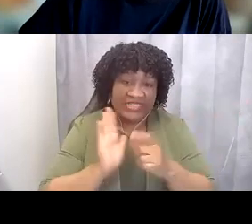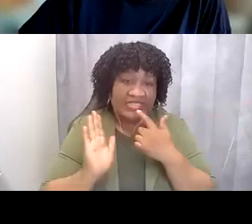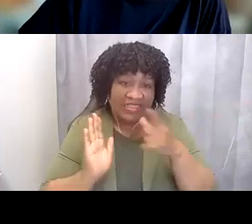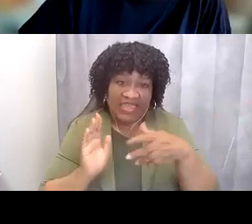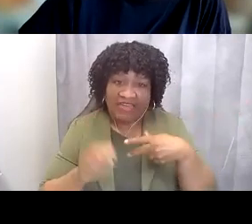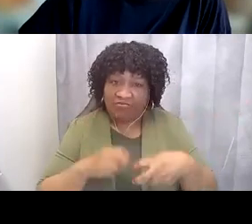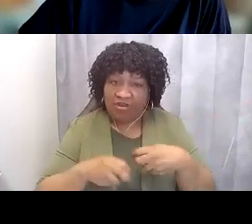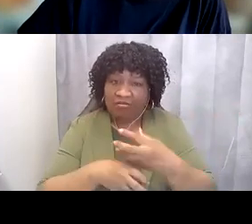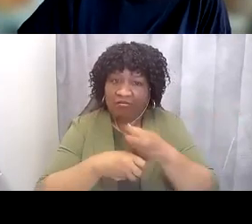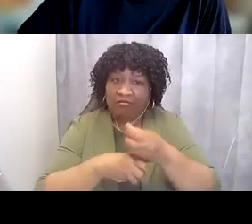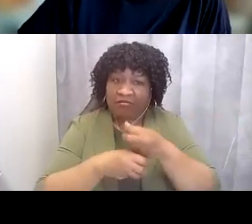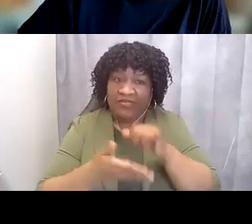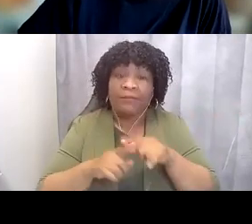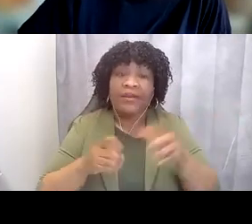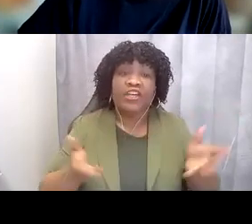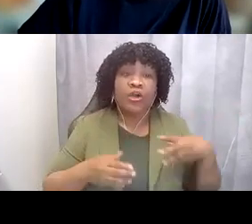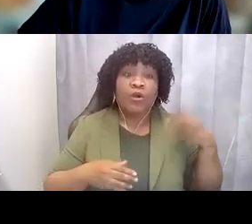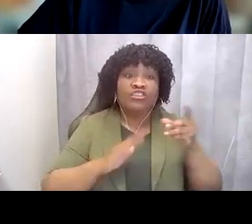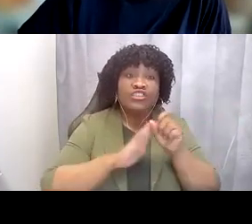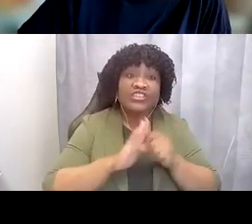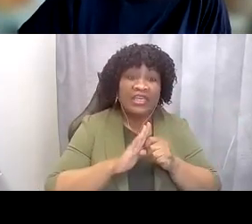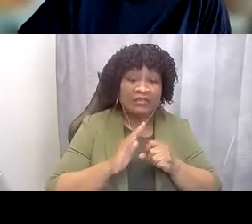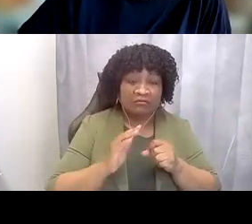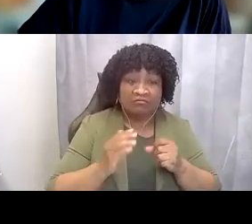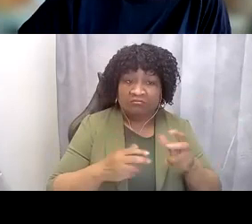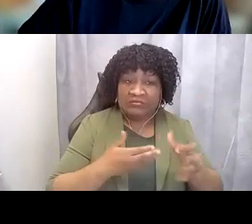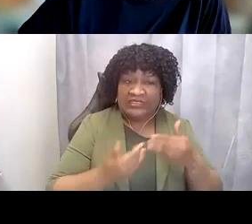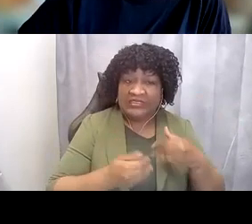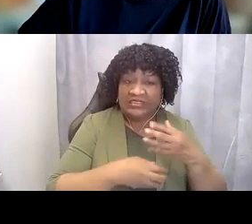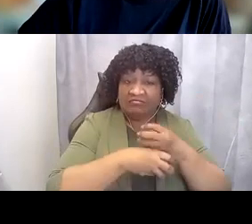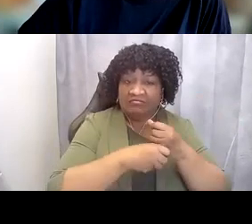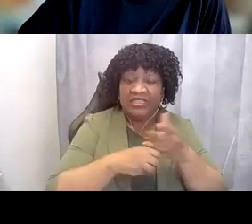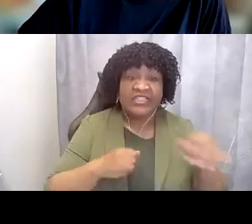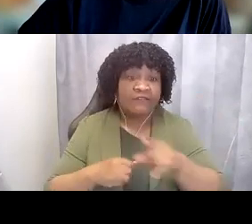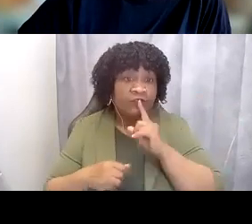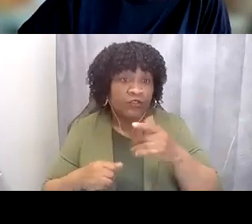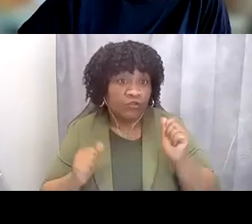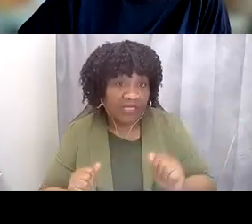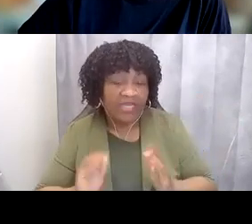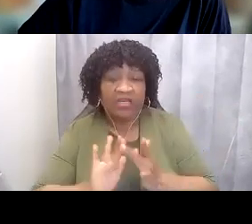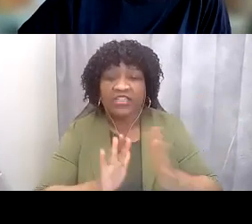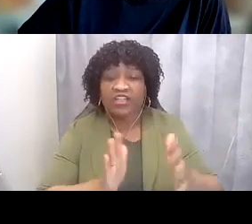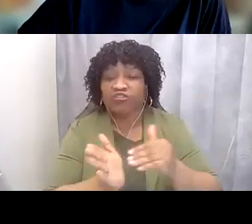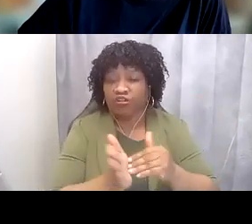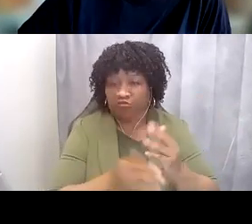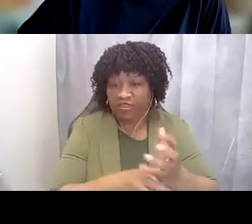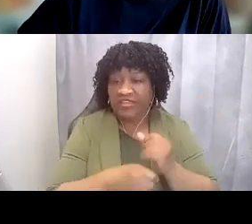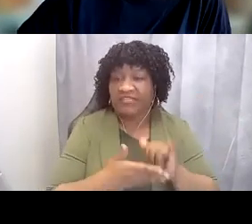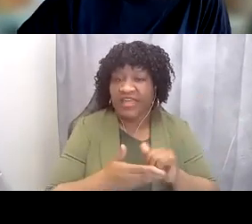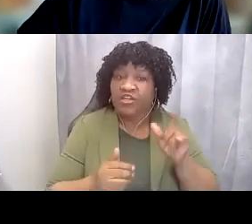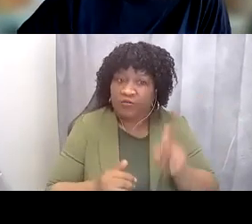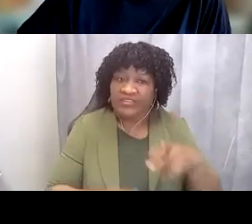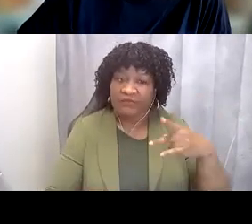So if somebody thinks that they're eligible, they should definitely contact their provider, because you do need a